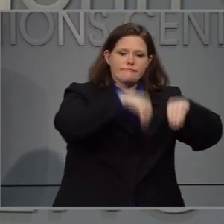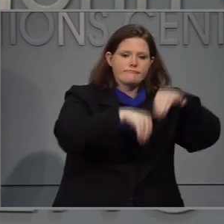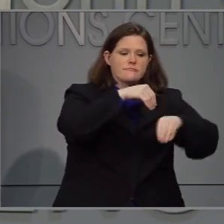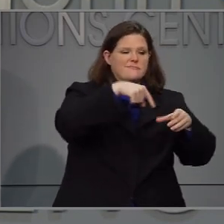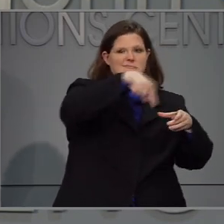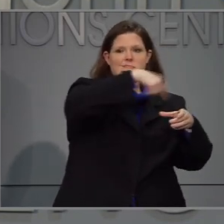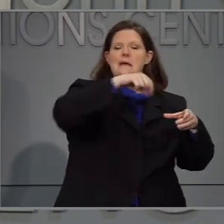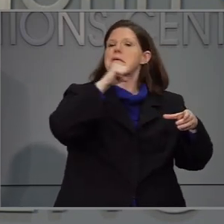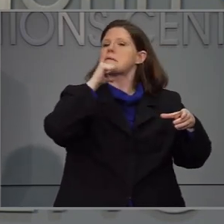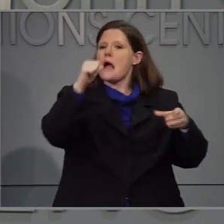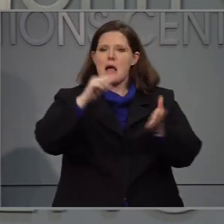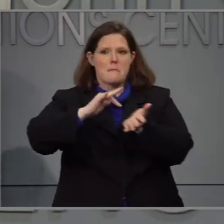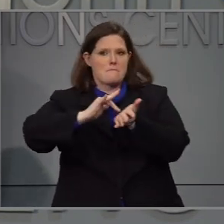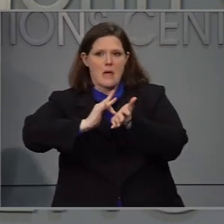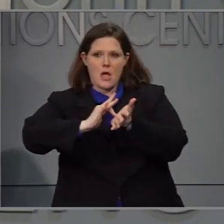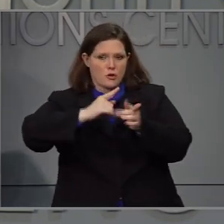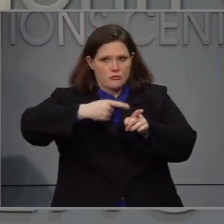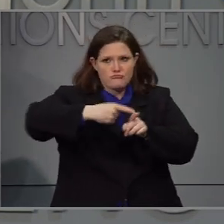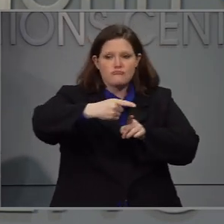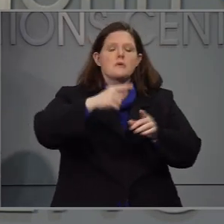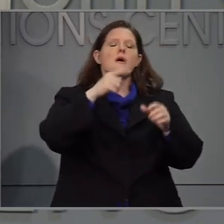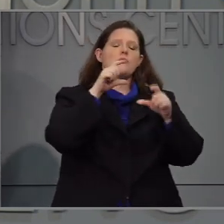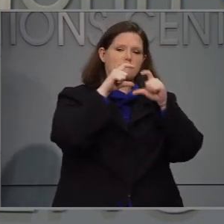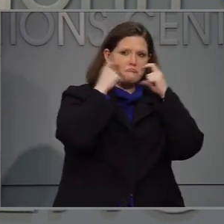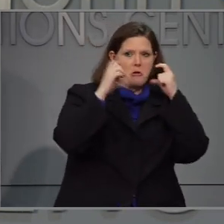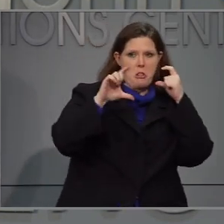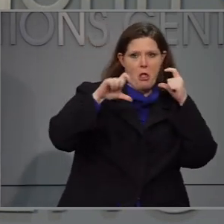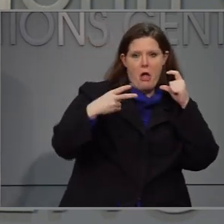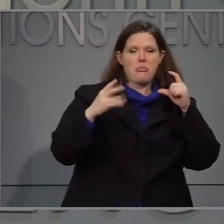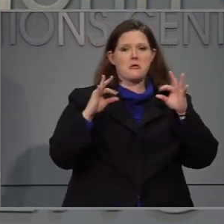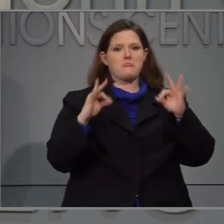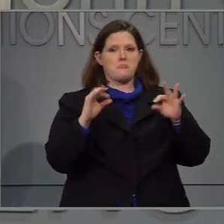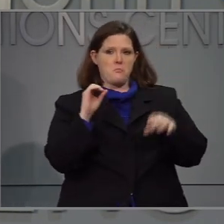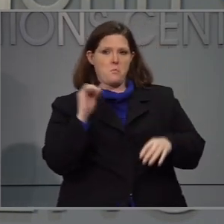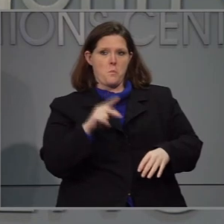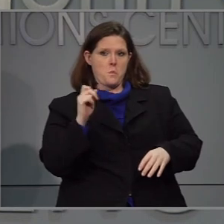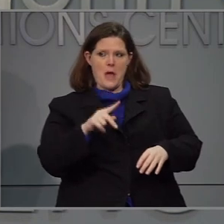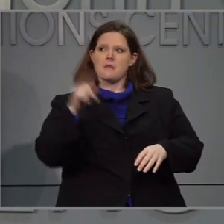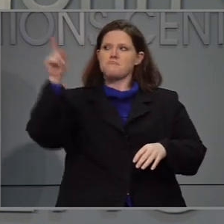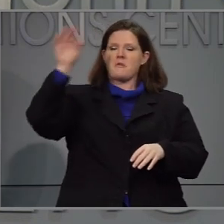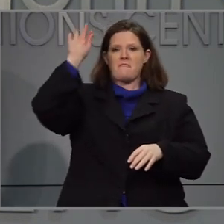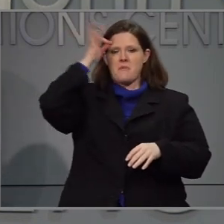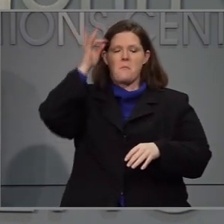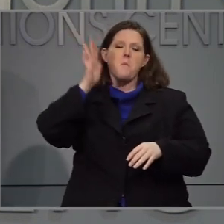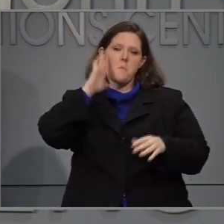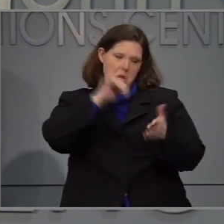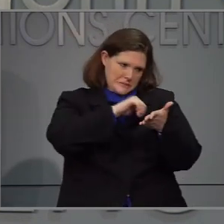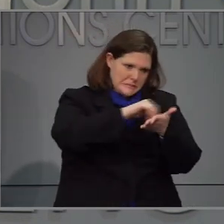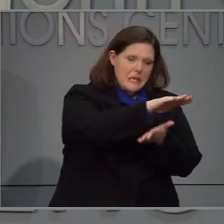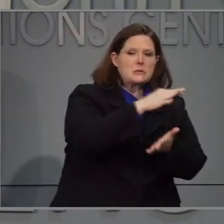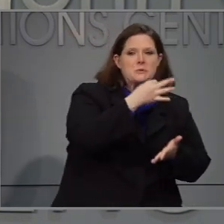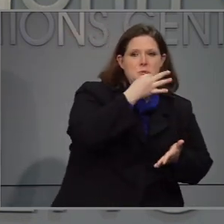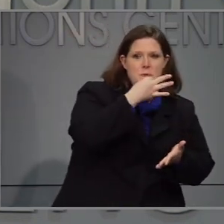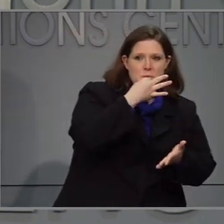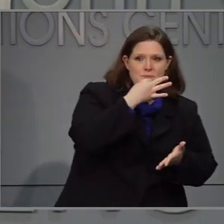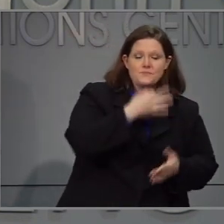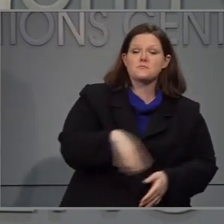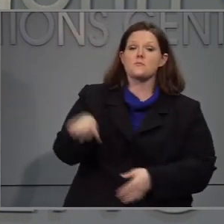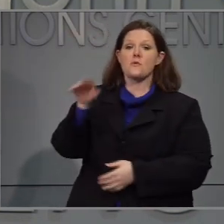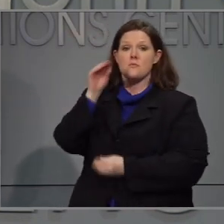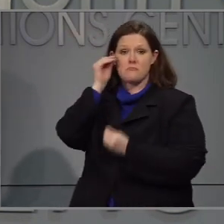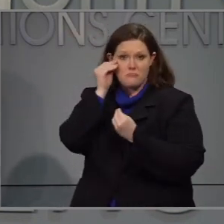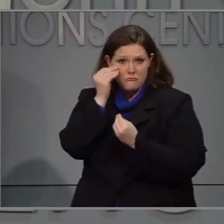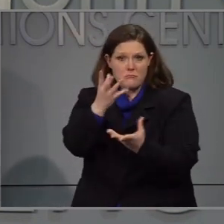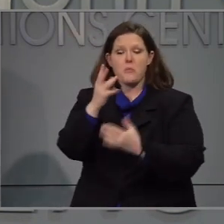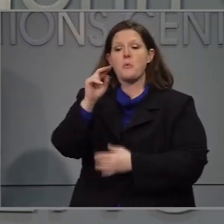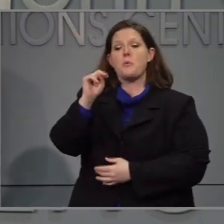work. These masks will be shipped directly to the companies in the coming days. North Carolina Emergency Management will also receive